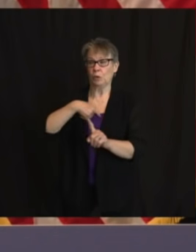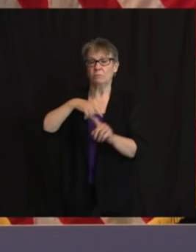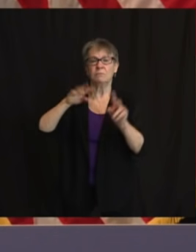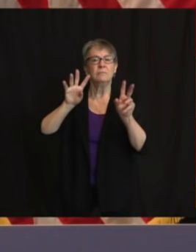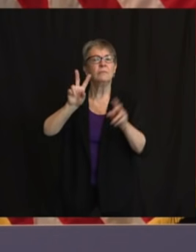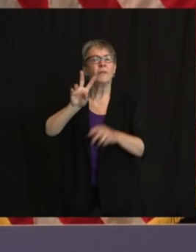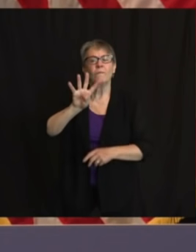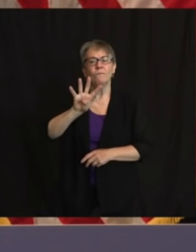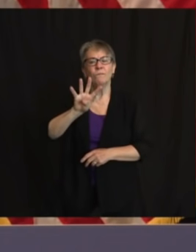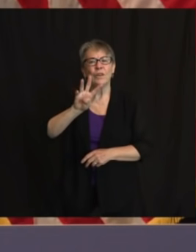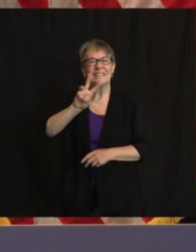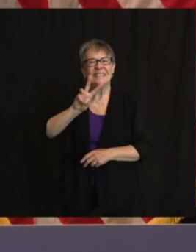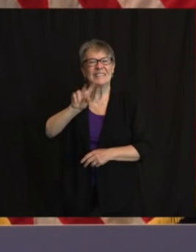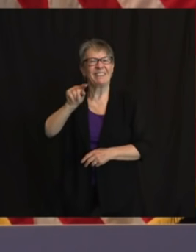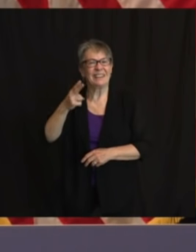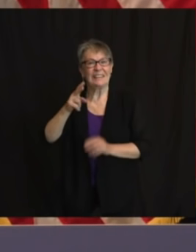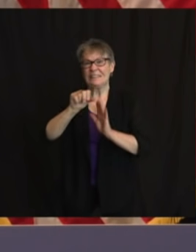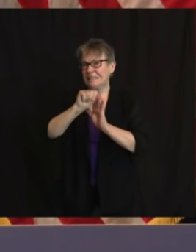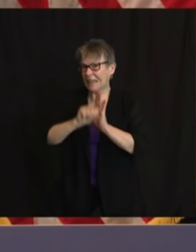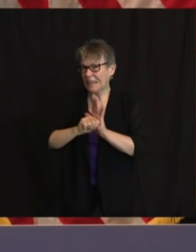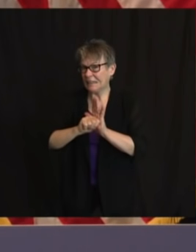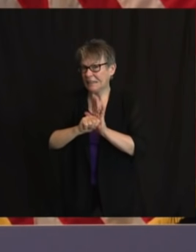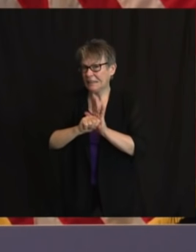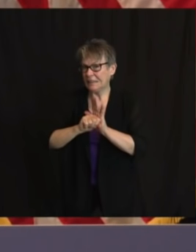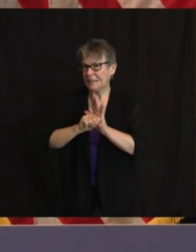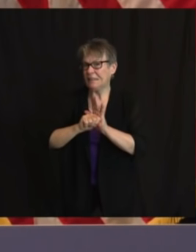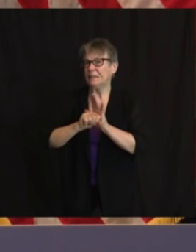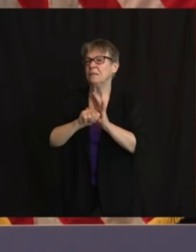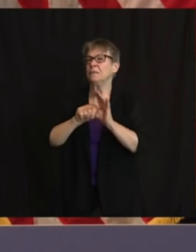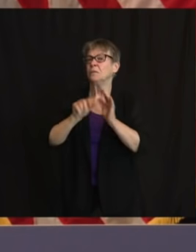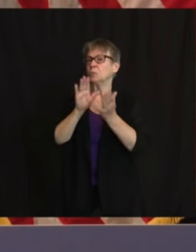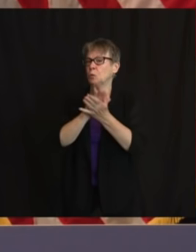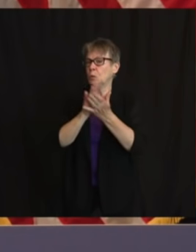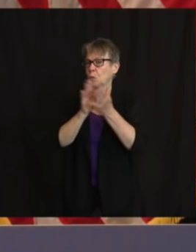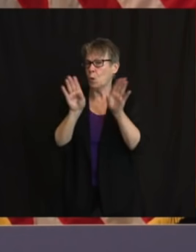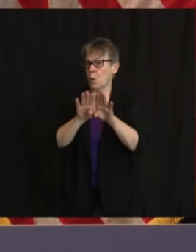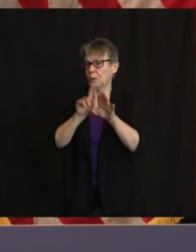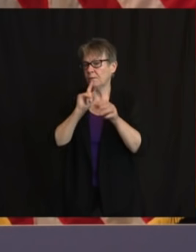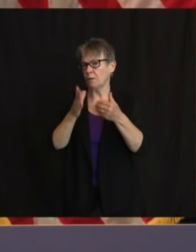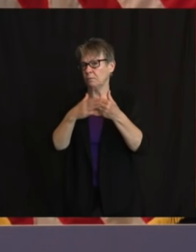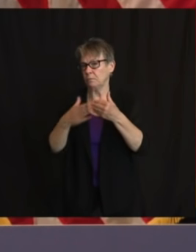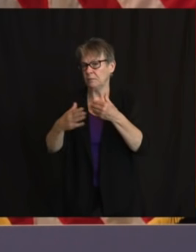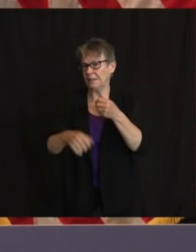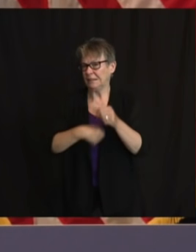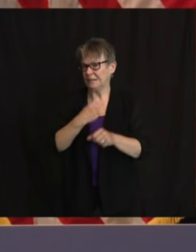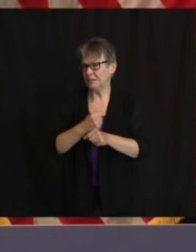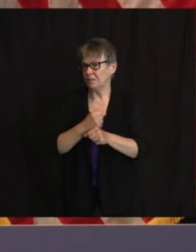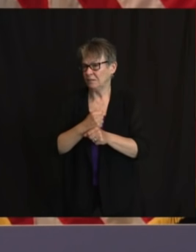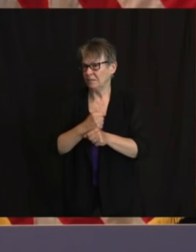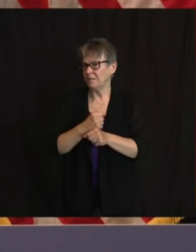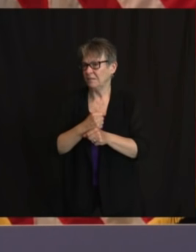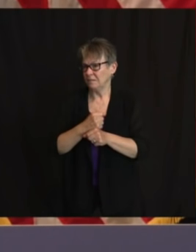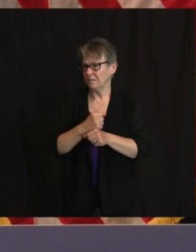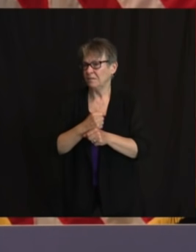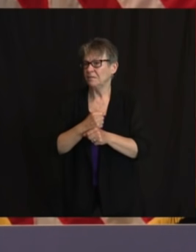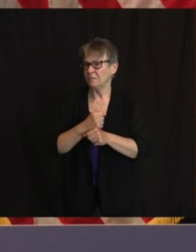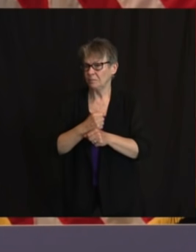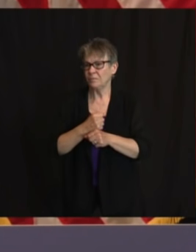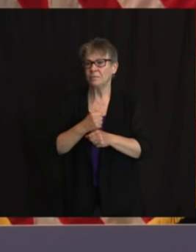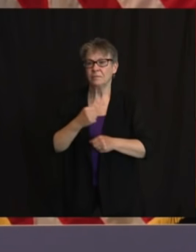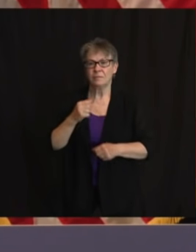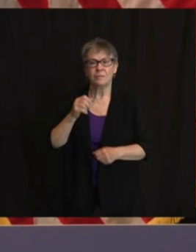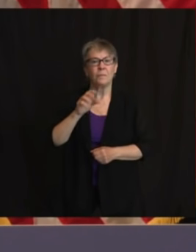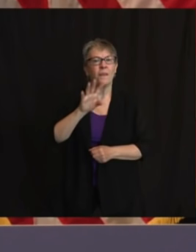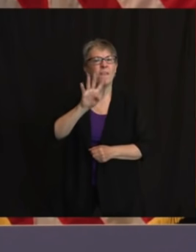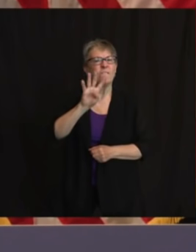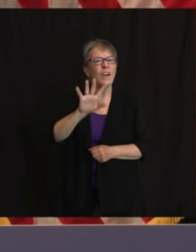York does that sound right, Lamont? New York is now shut for the balance, remote only. Connecticut, I believe, is